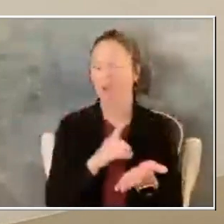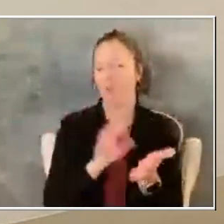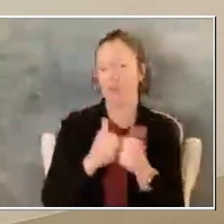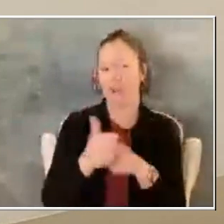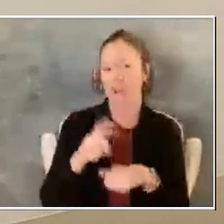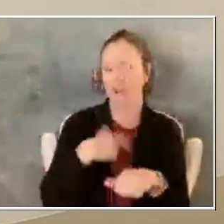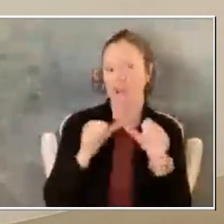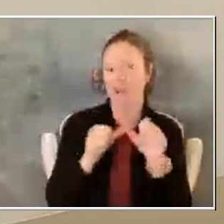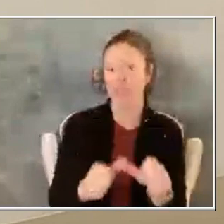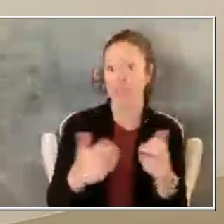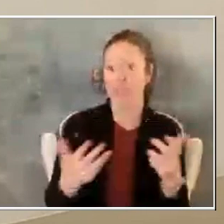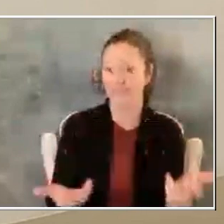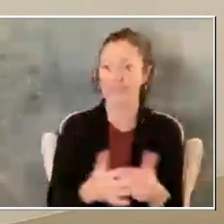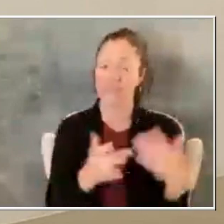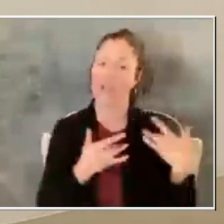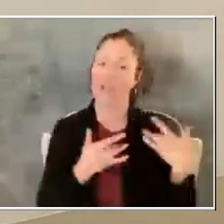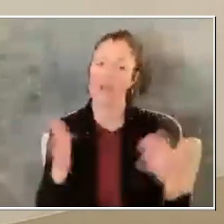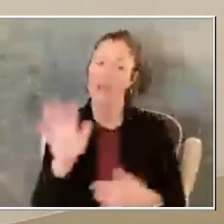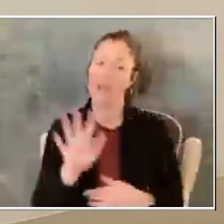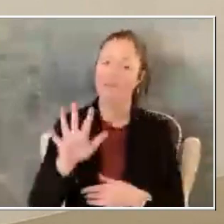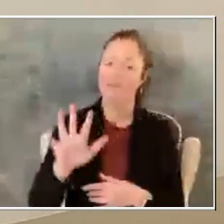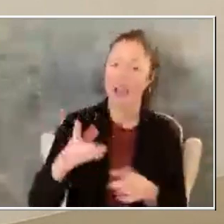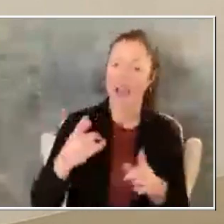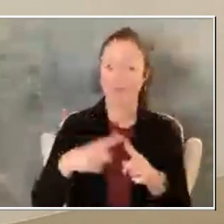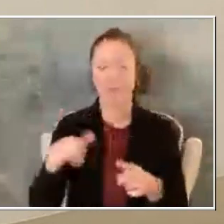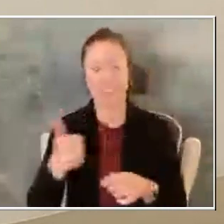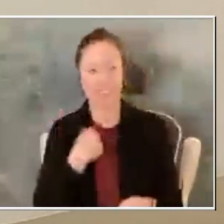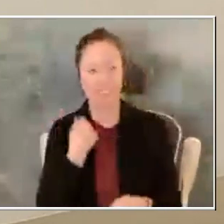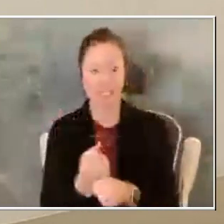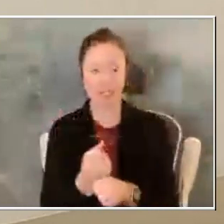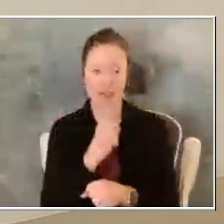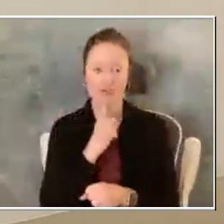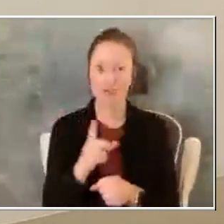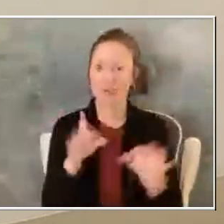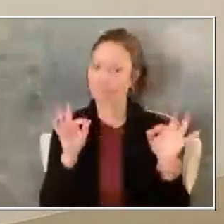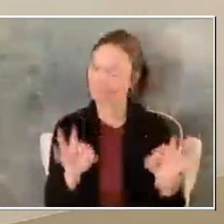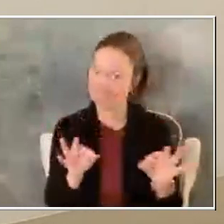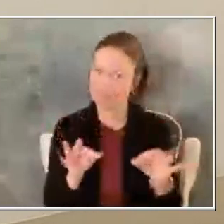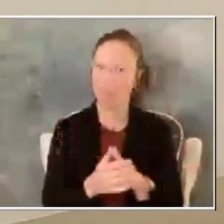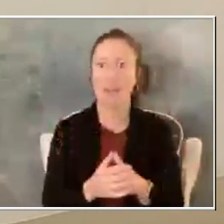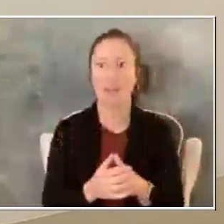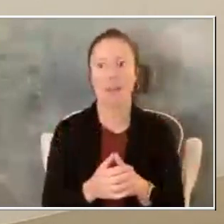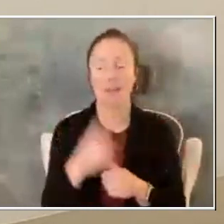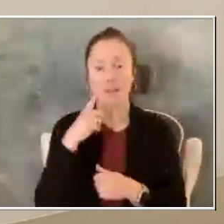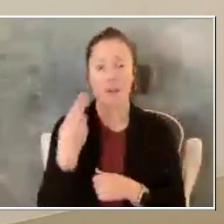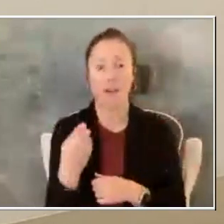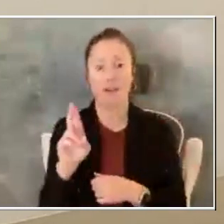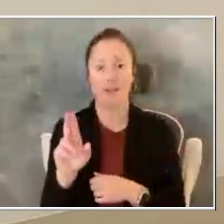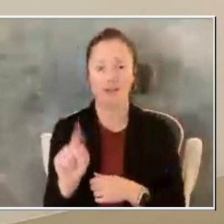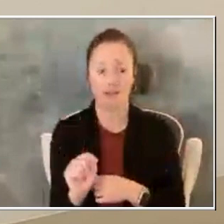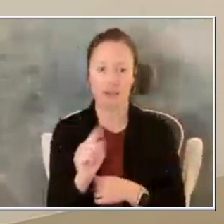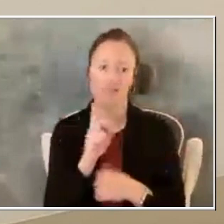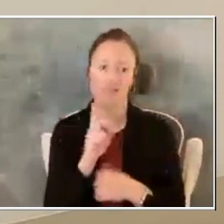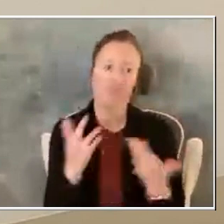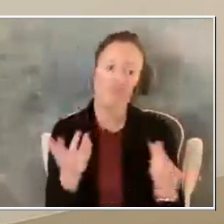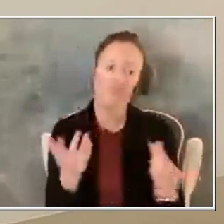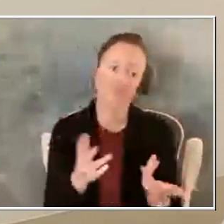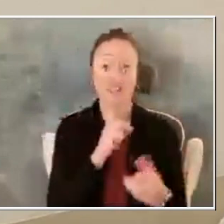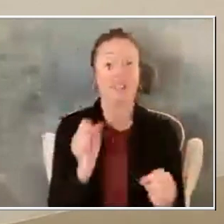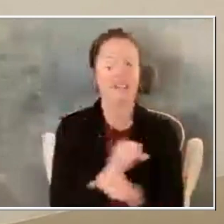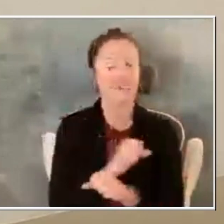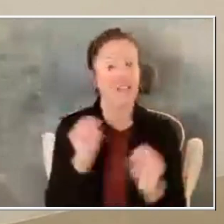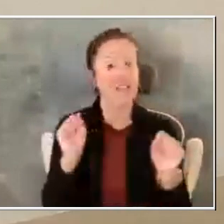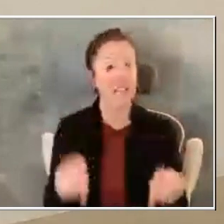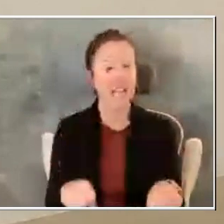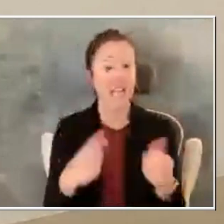continue. Usually about 5 to 10 years is ideal for hormone replacement therapy, although there can certainly be